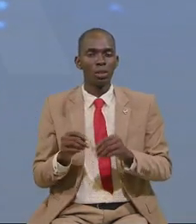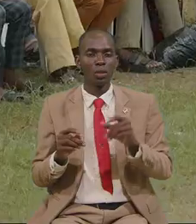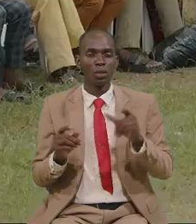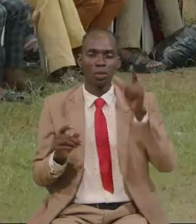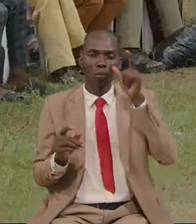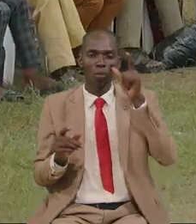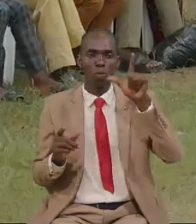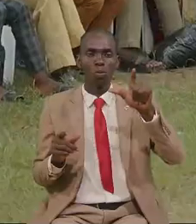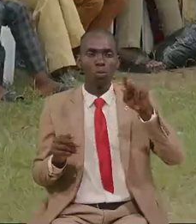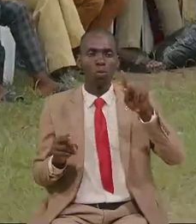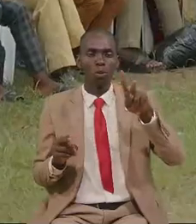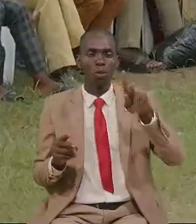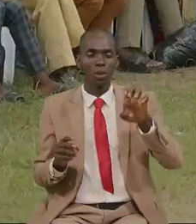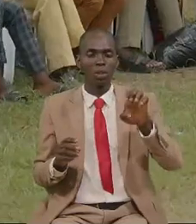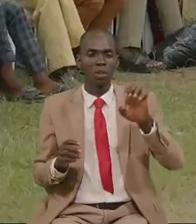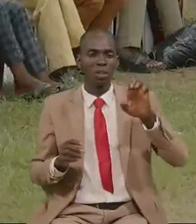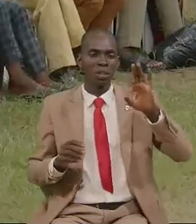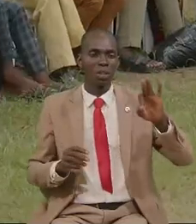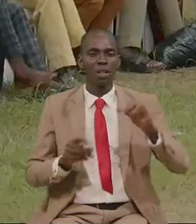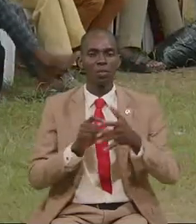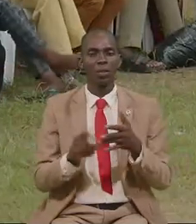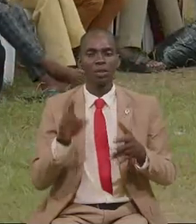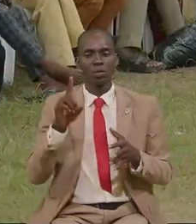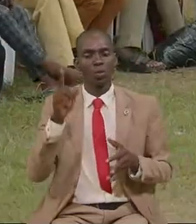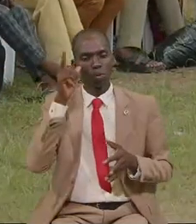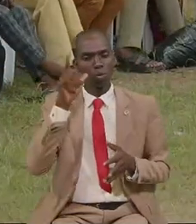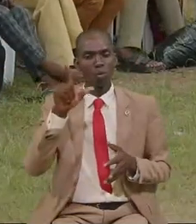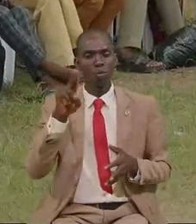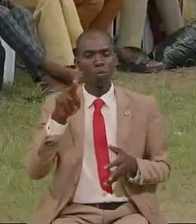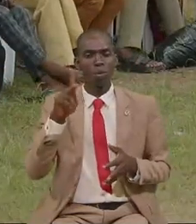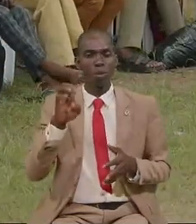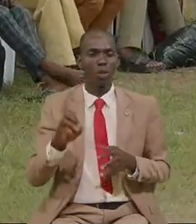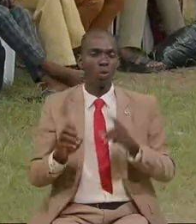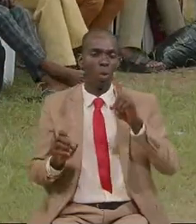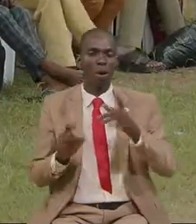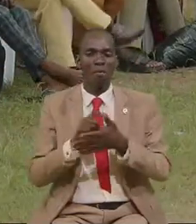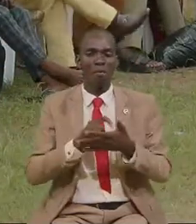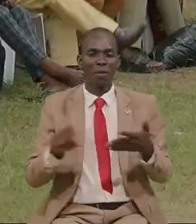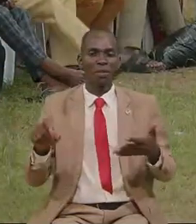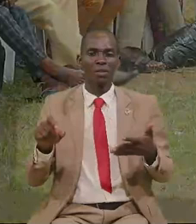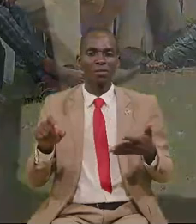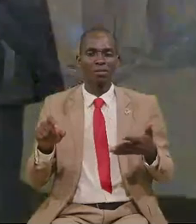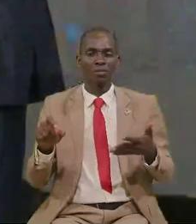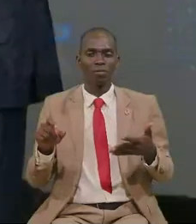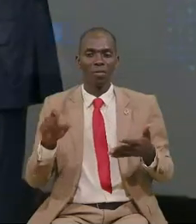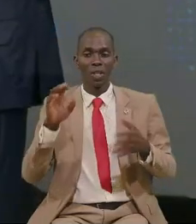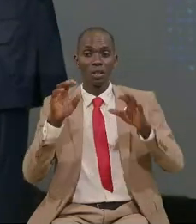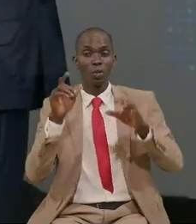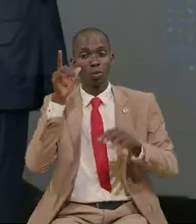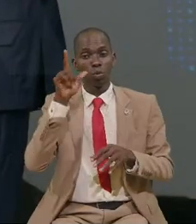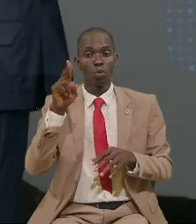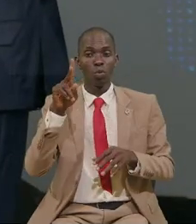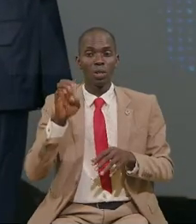9. I'm reading from verse 1. Luke chapter 9, verse 1. Then he called his